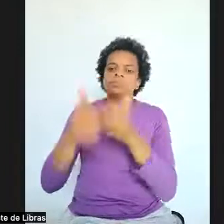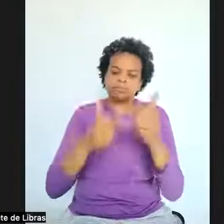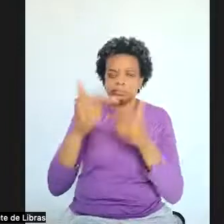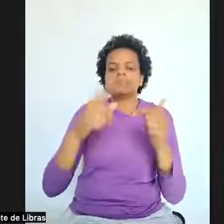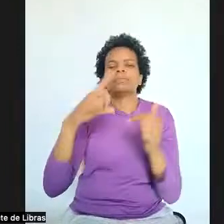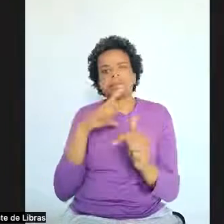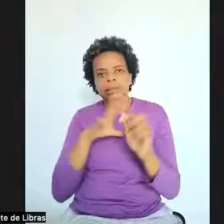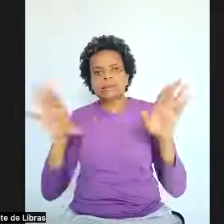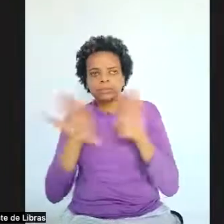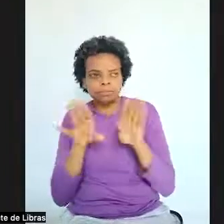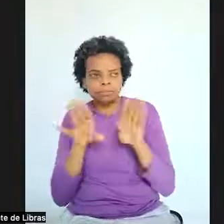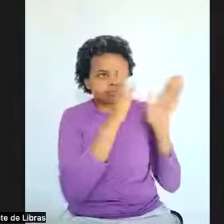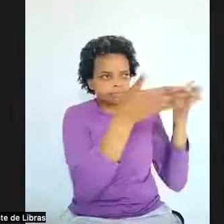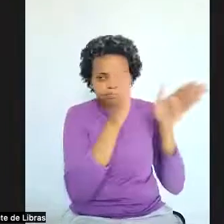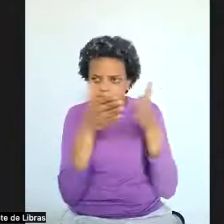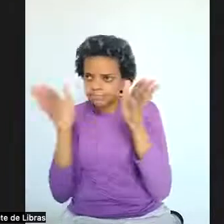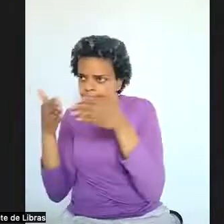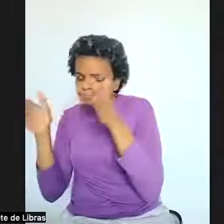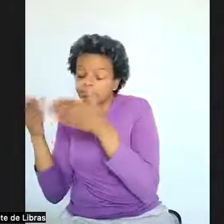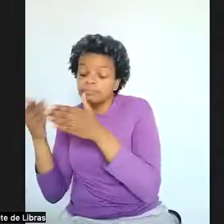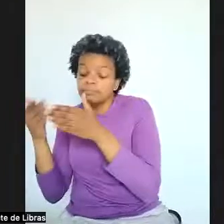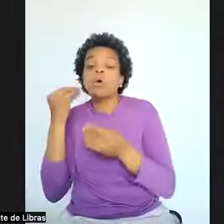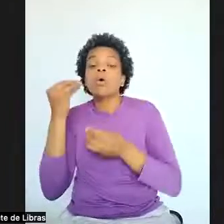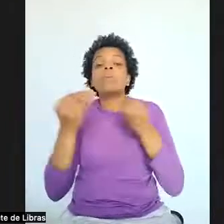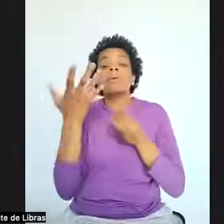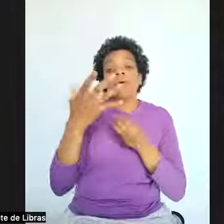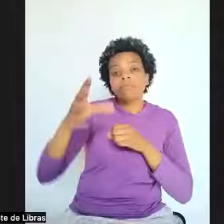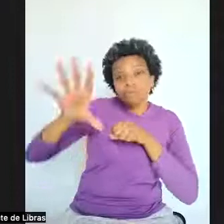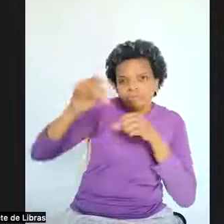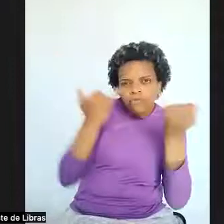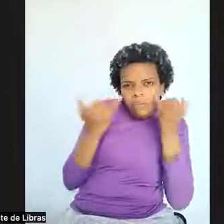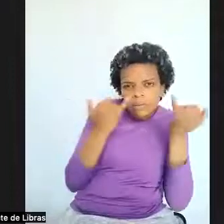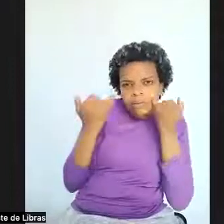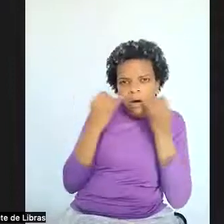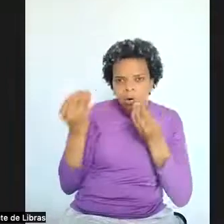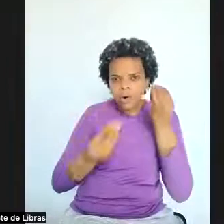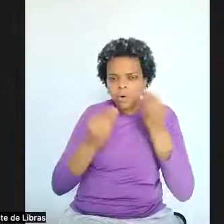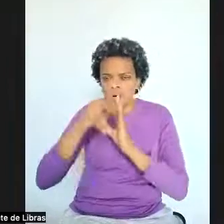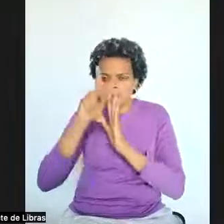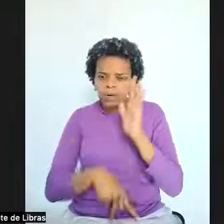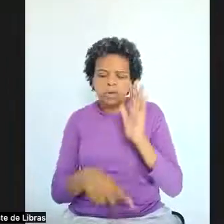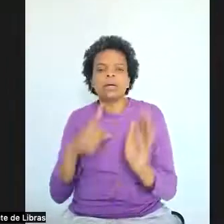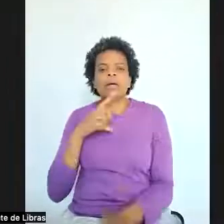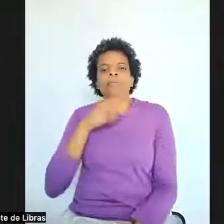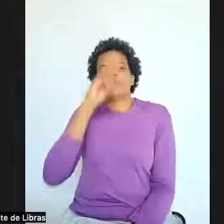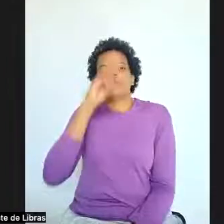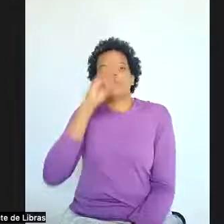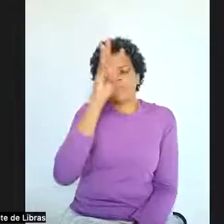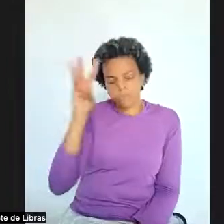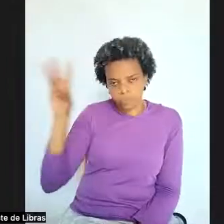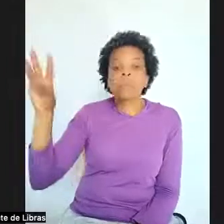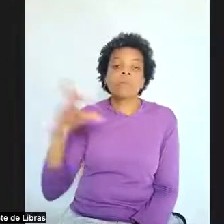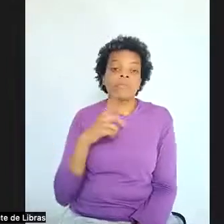the region they work at and how they were conceived. If you want more information about the projects, just access